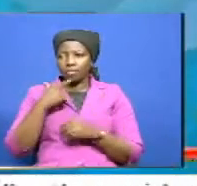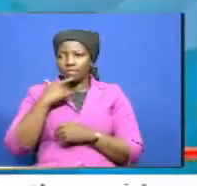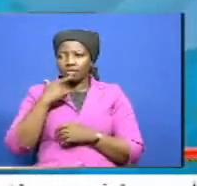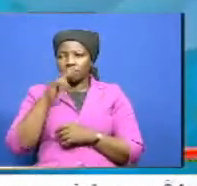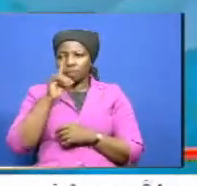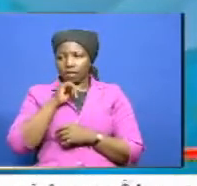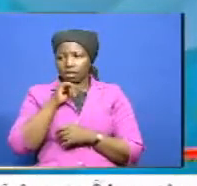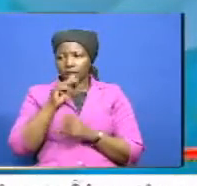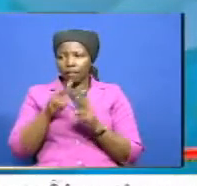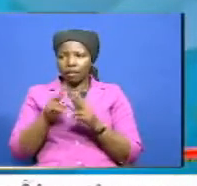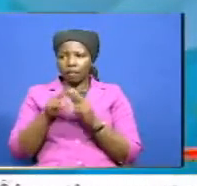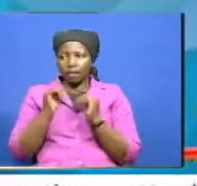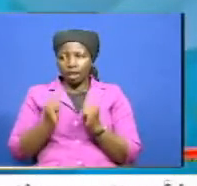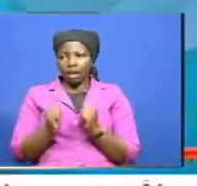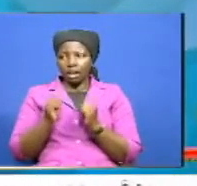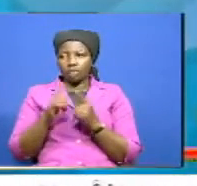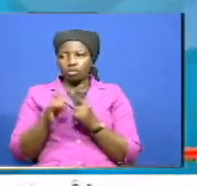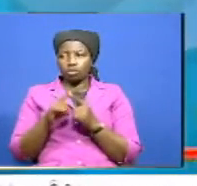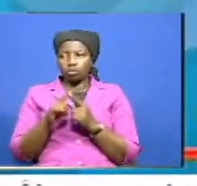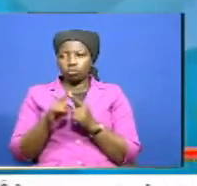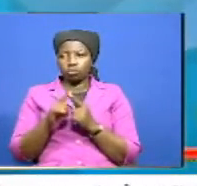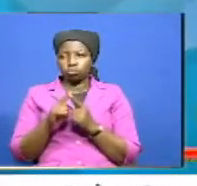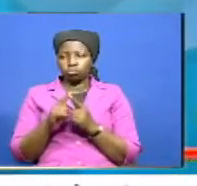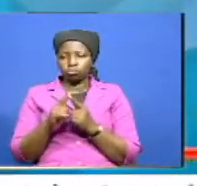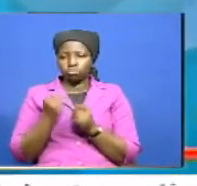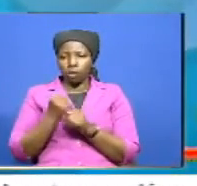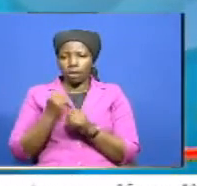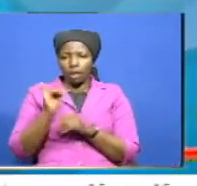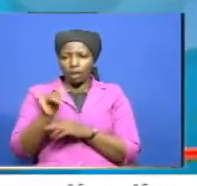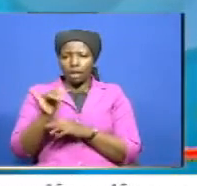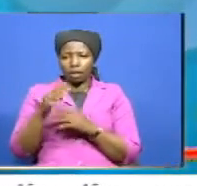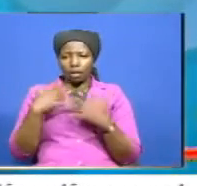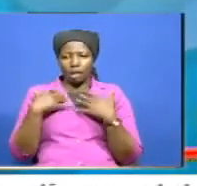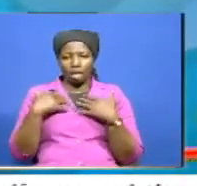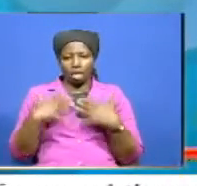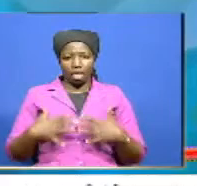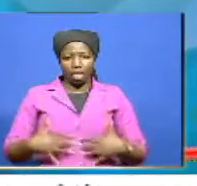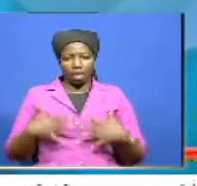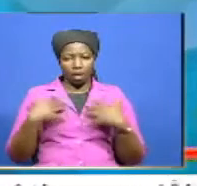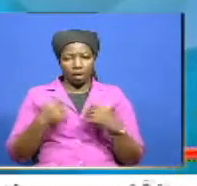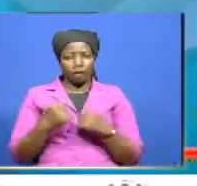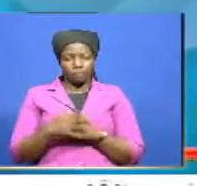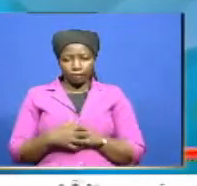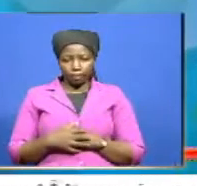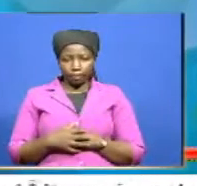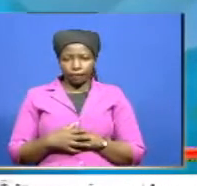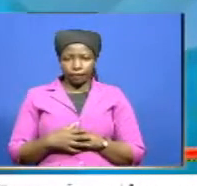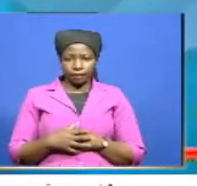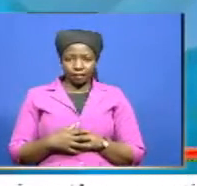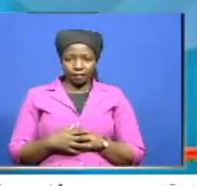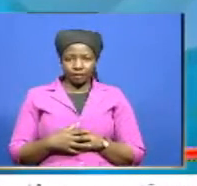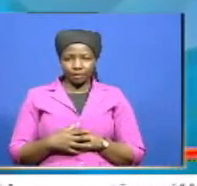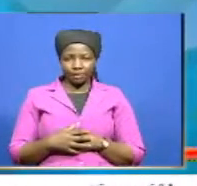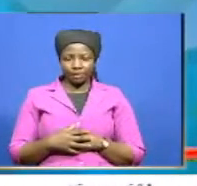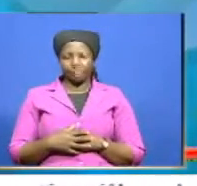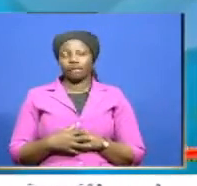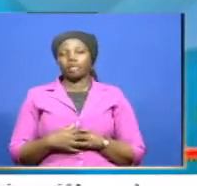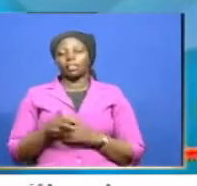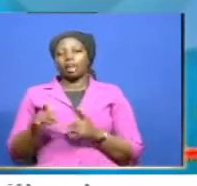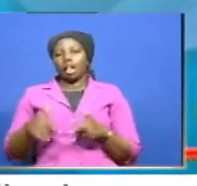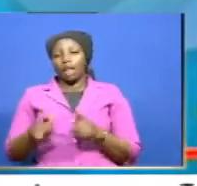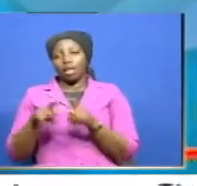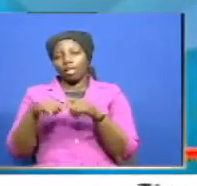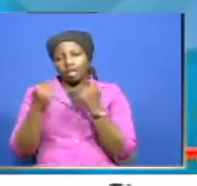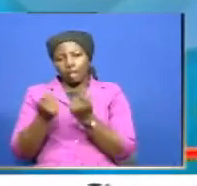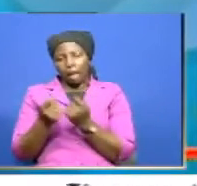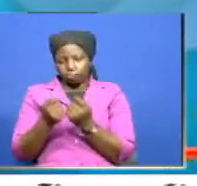to substitute much fitness. So what this tournament did, it allowed us and it allowed our team to gauge where they are physically, and from a strength